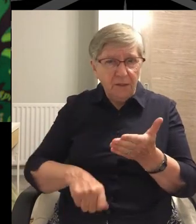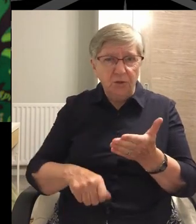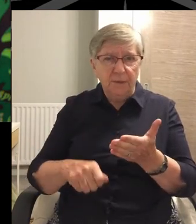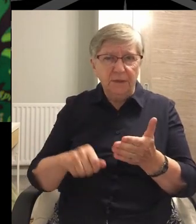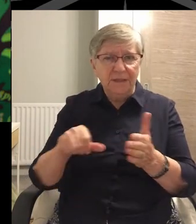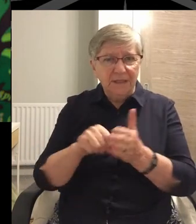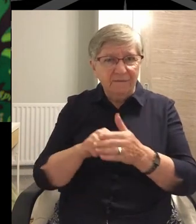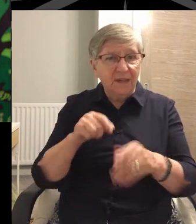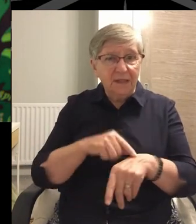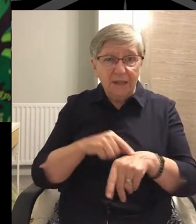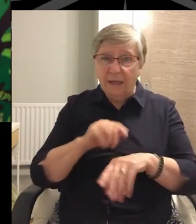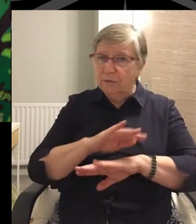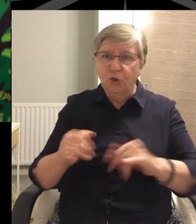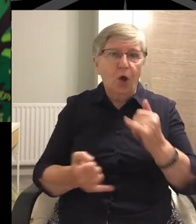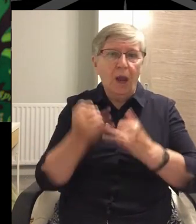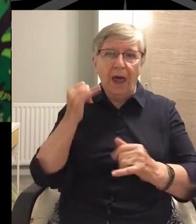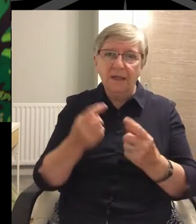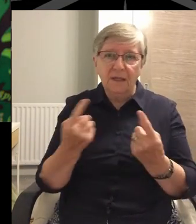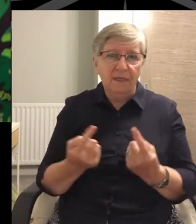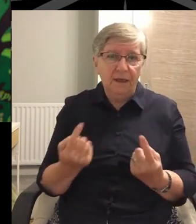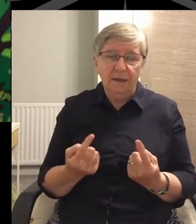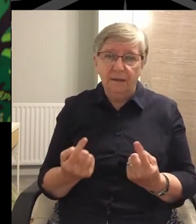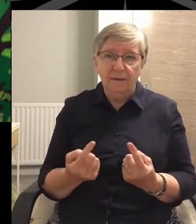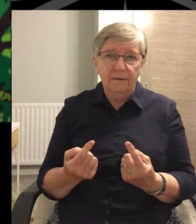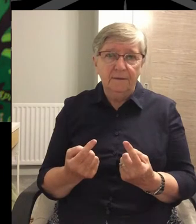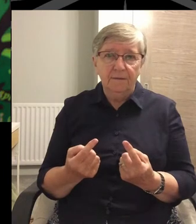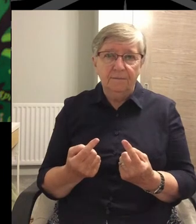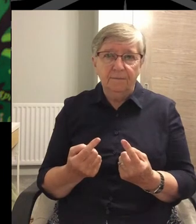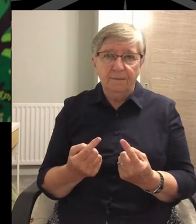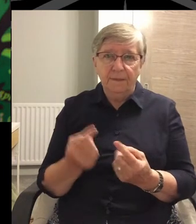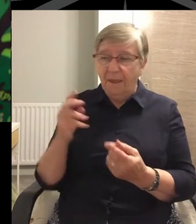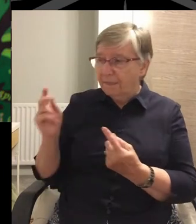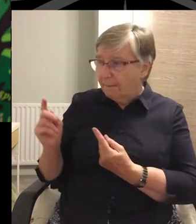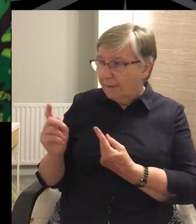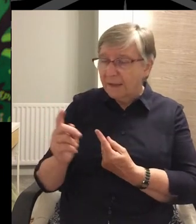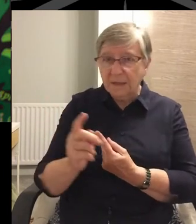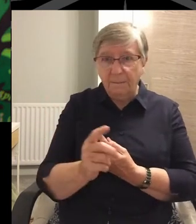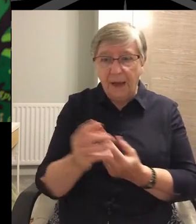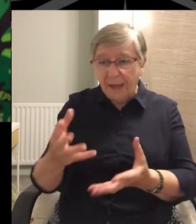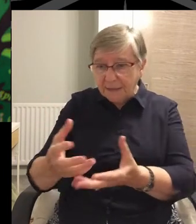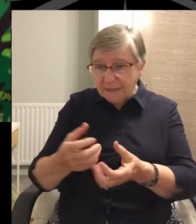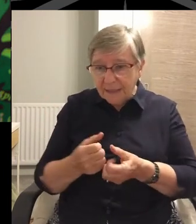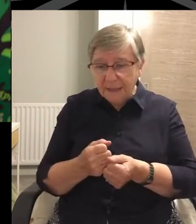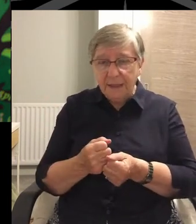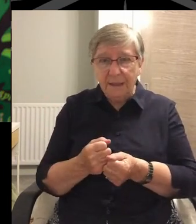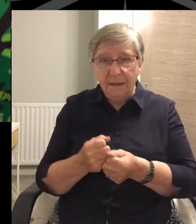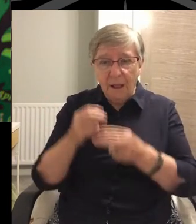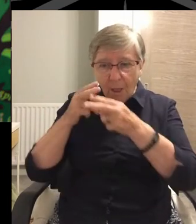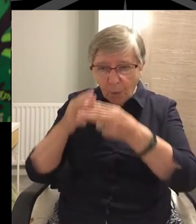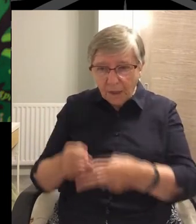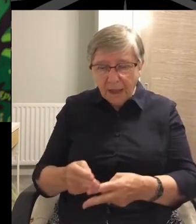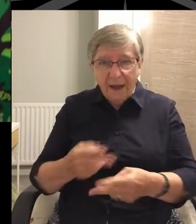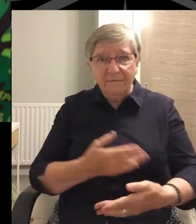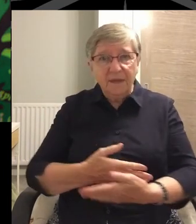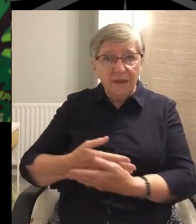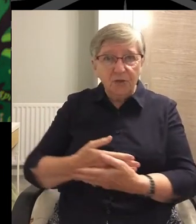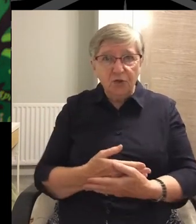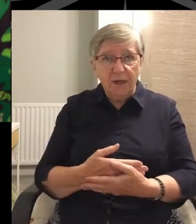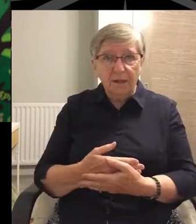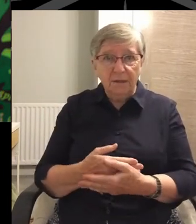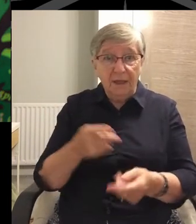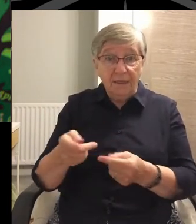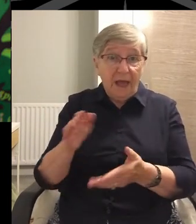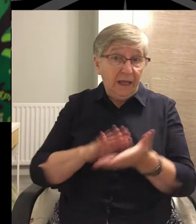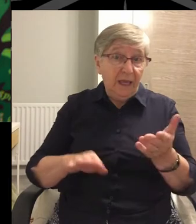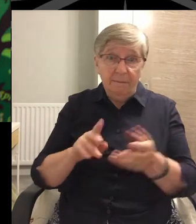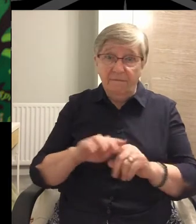The punishment, the hard times are not the final word. The passerby taking and nurturing the discarded child was